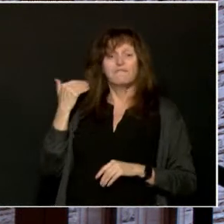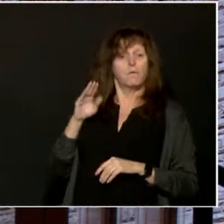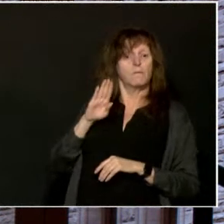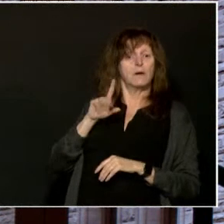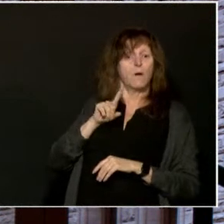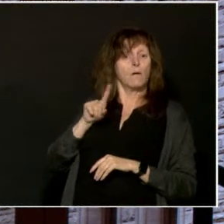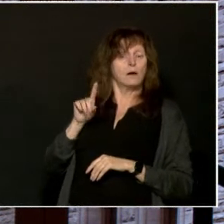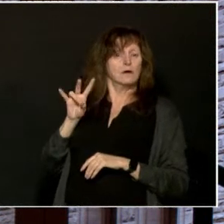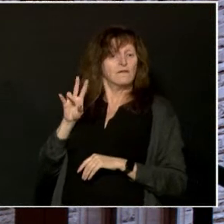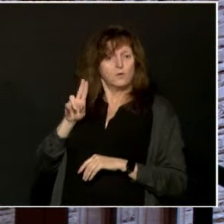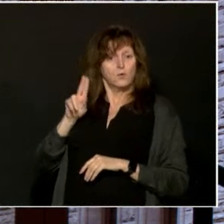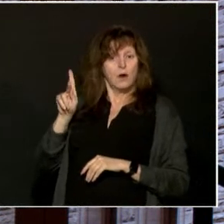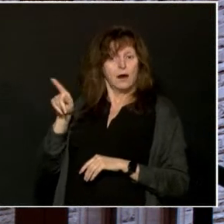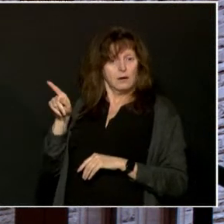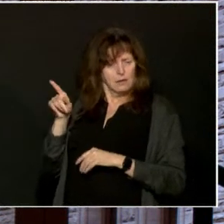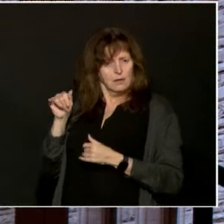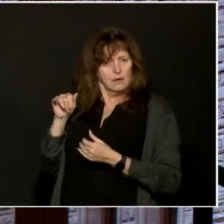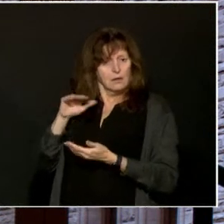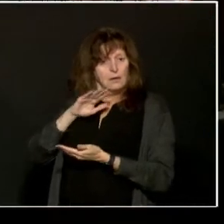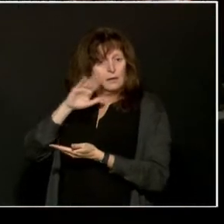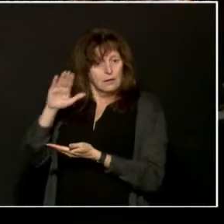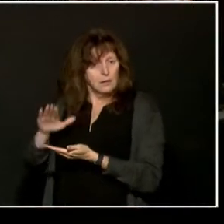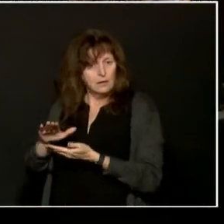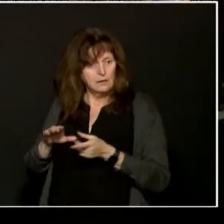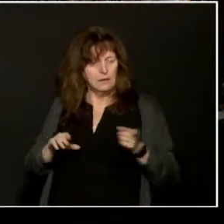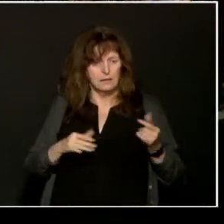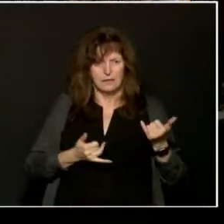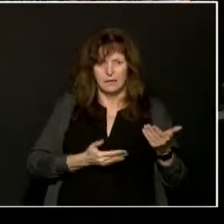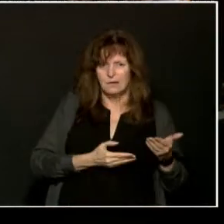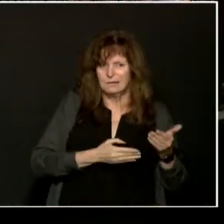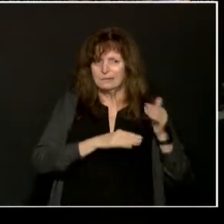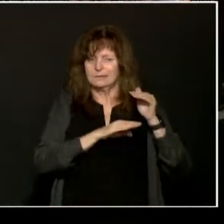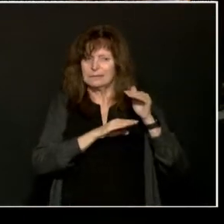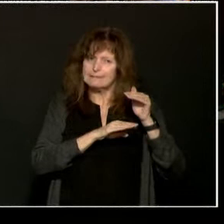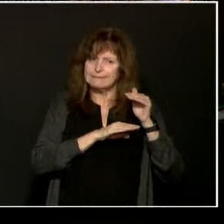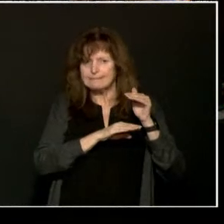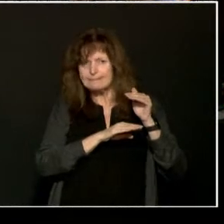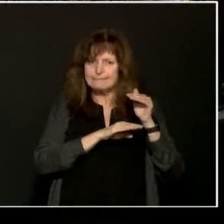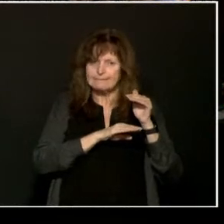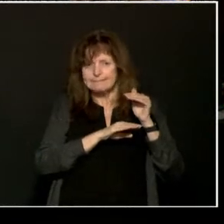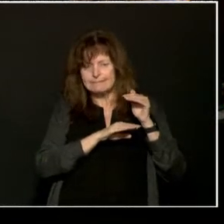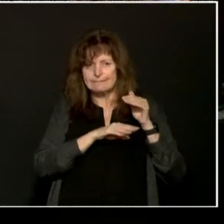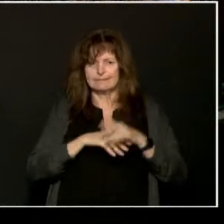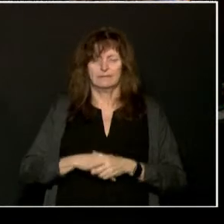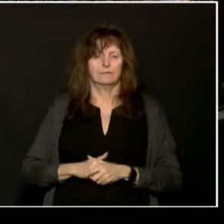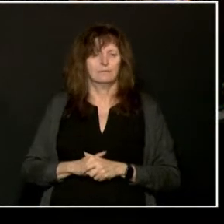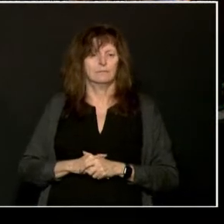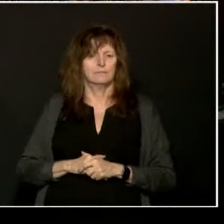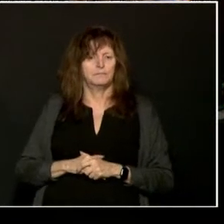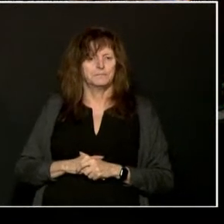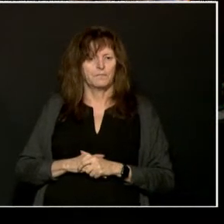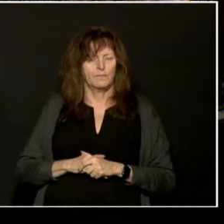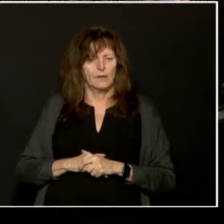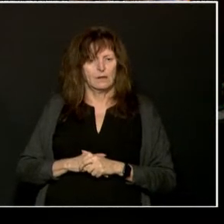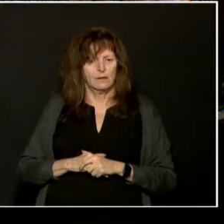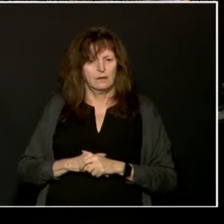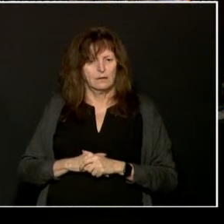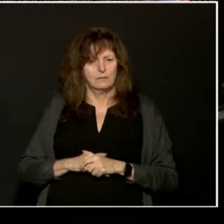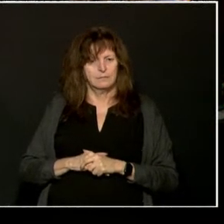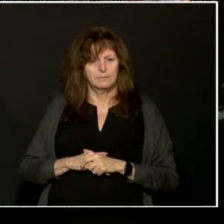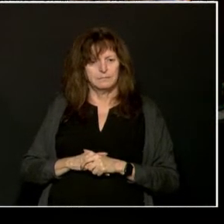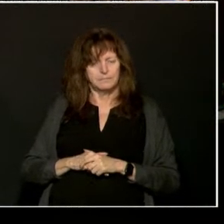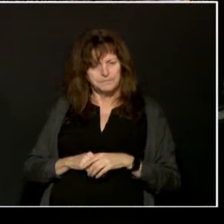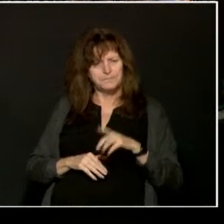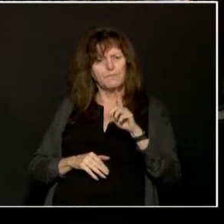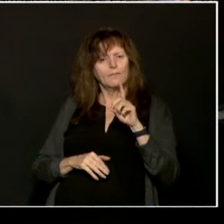is dropping down. Next question. Your next question comes from David Woodard